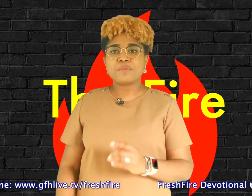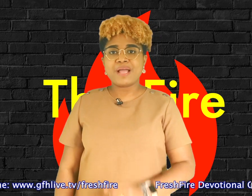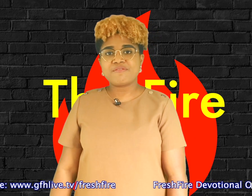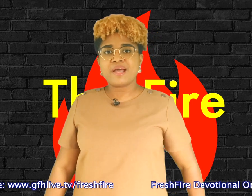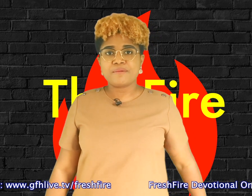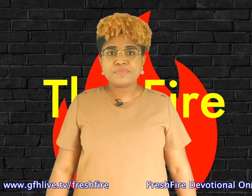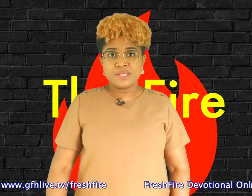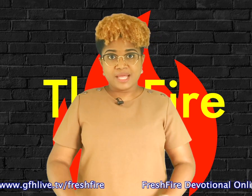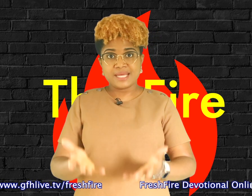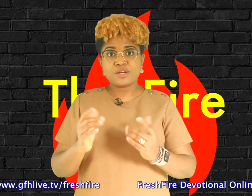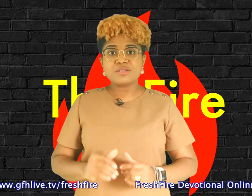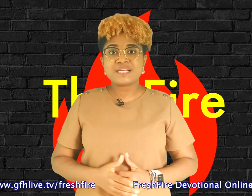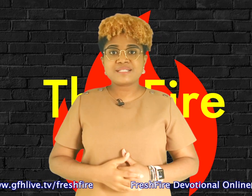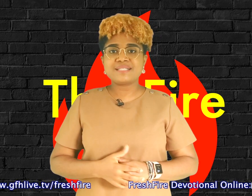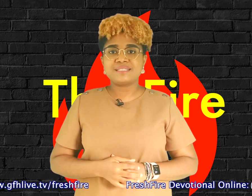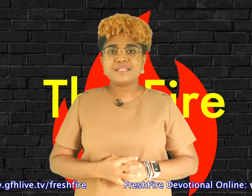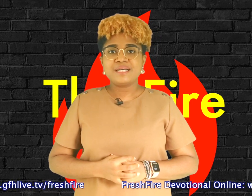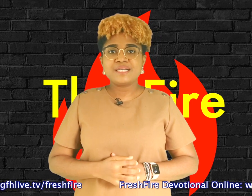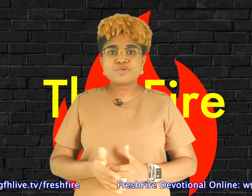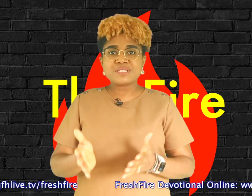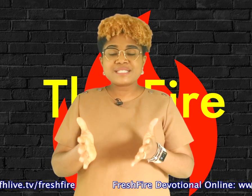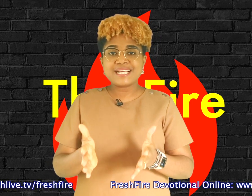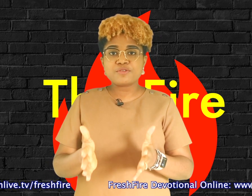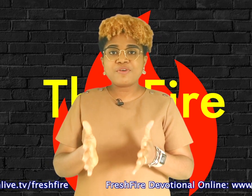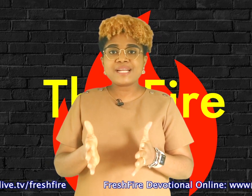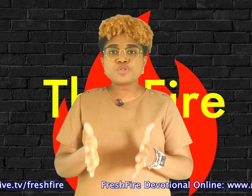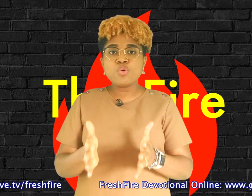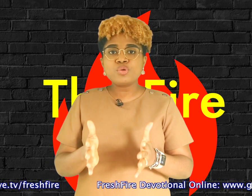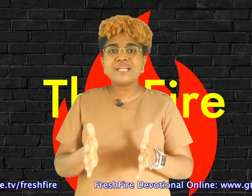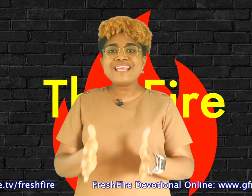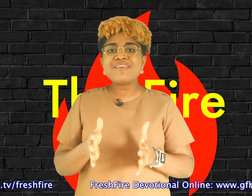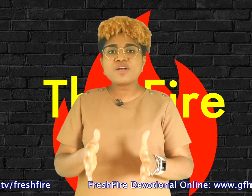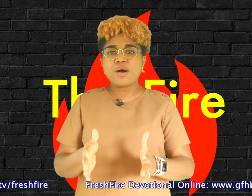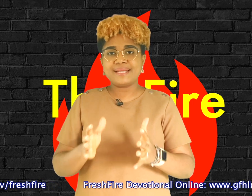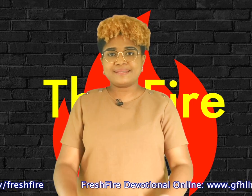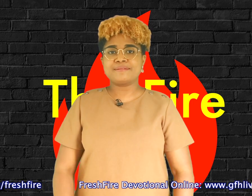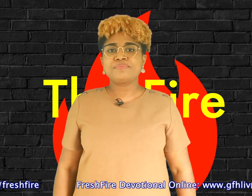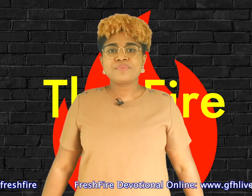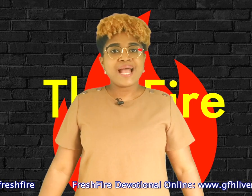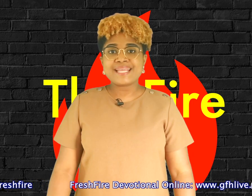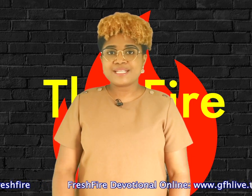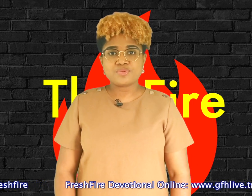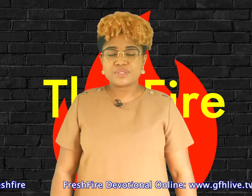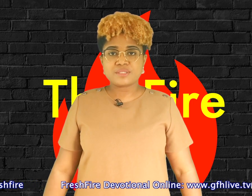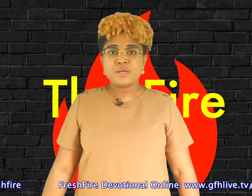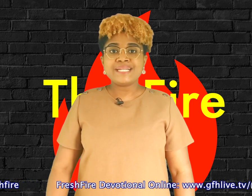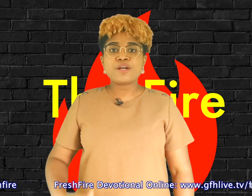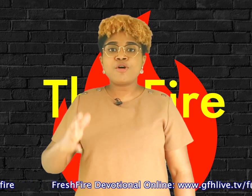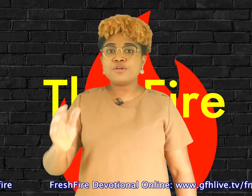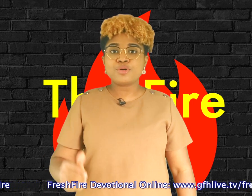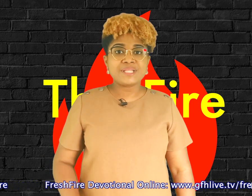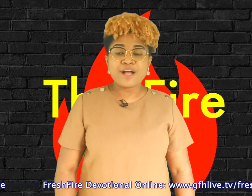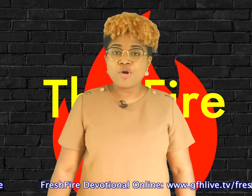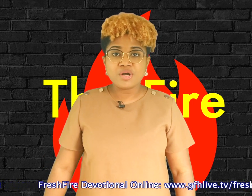answer by fire. And then the contest started. This was the test to find out who the living God is. And guess what?